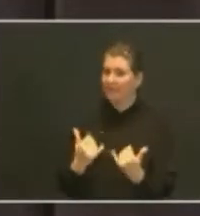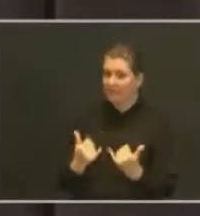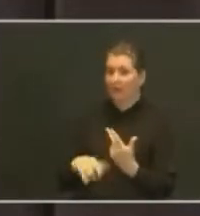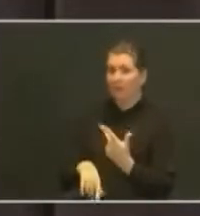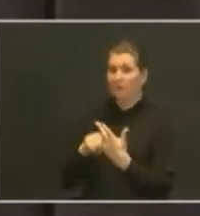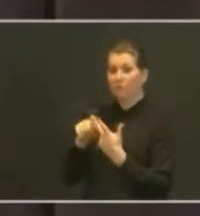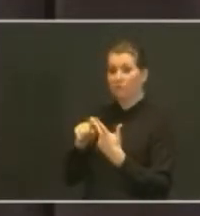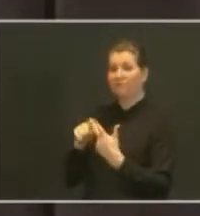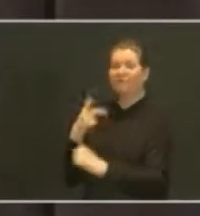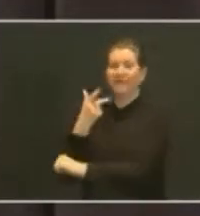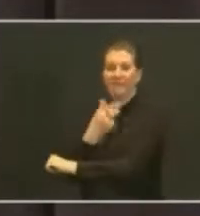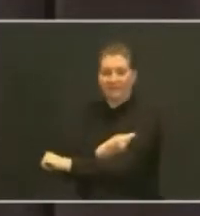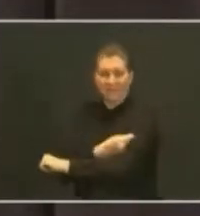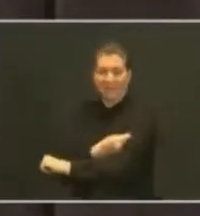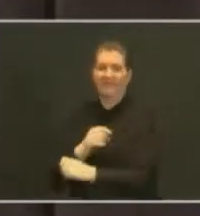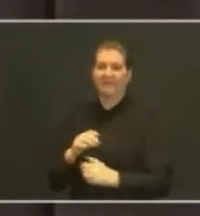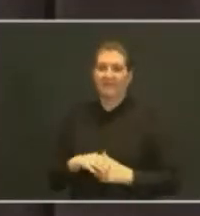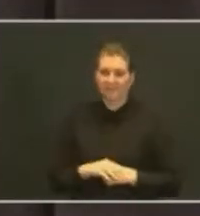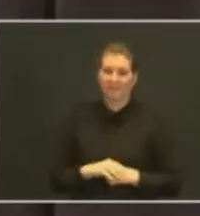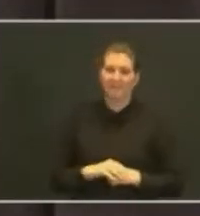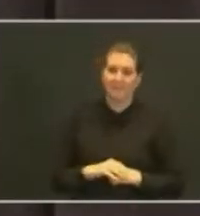to our vaccination campaign.